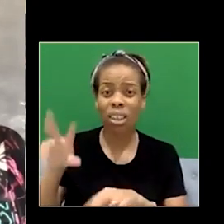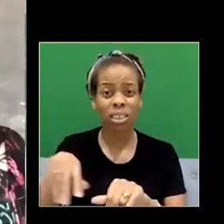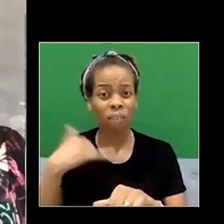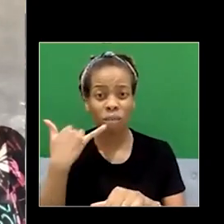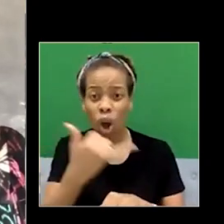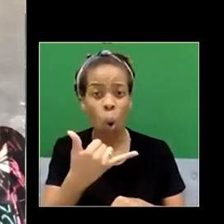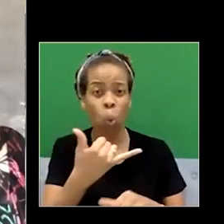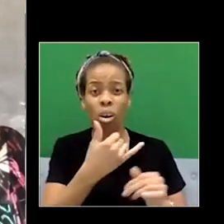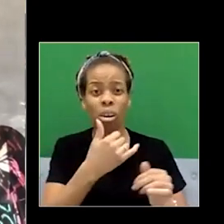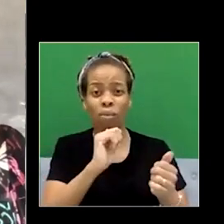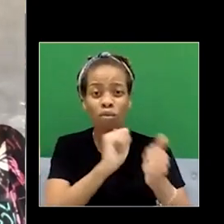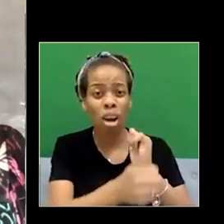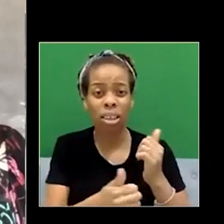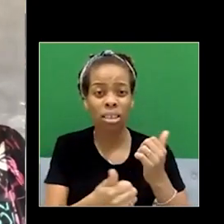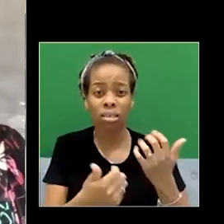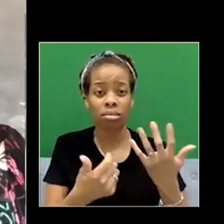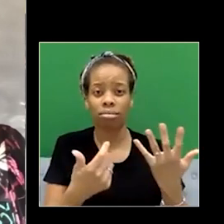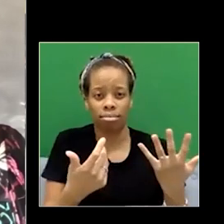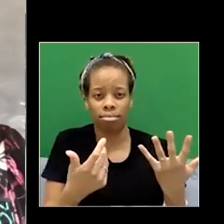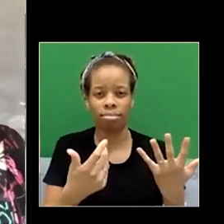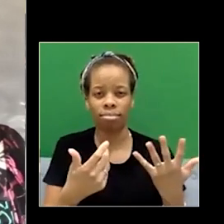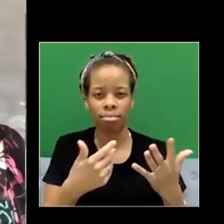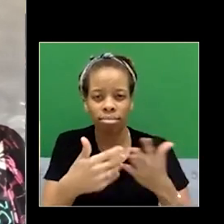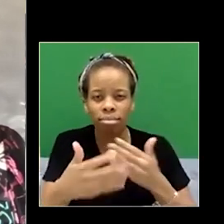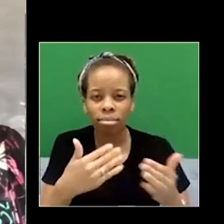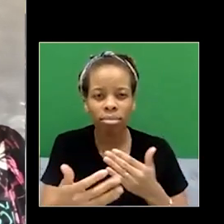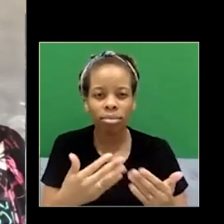masterpiece that you're working towards, then it becomes more